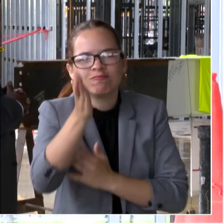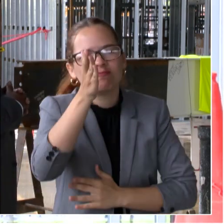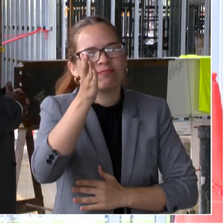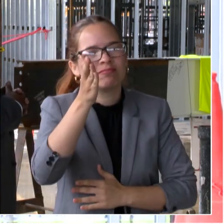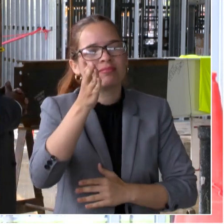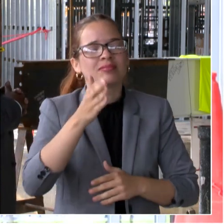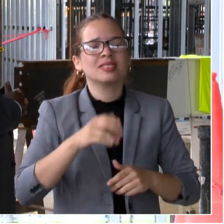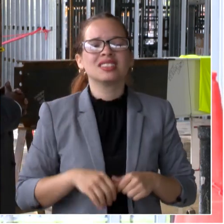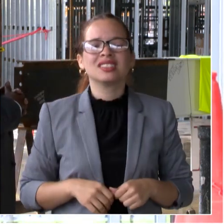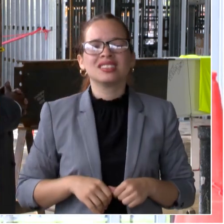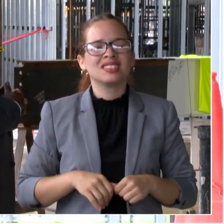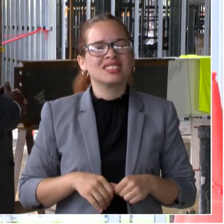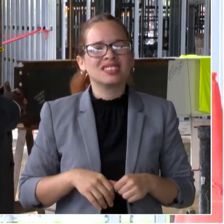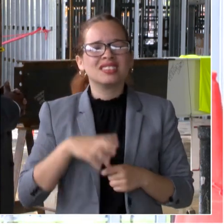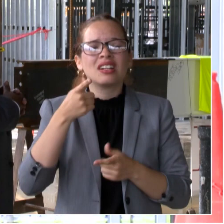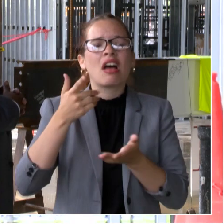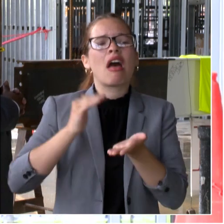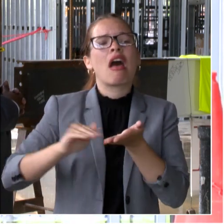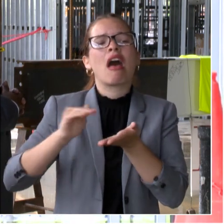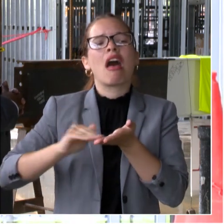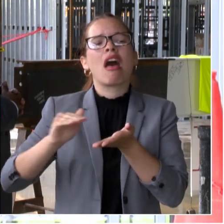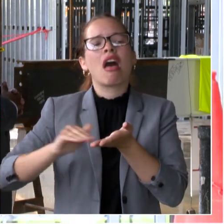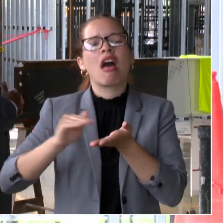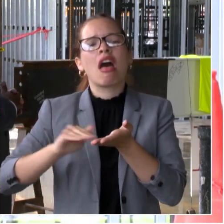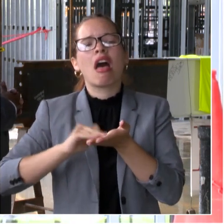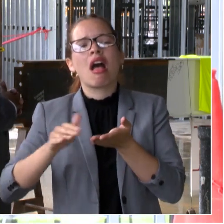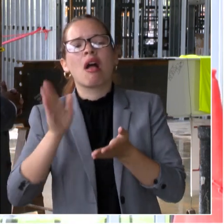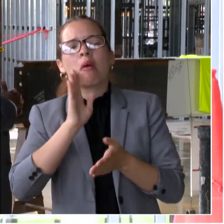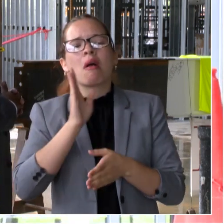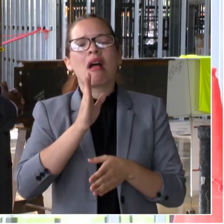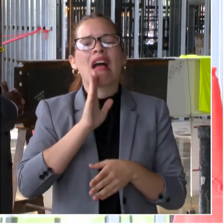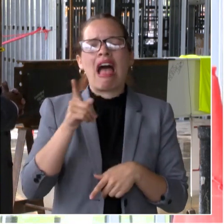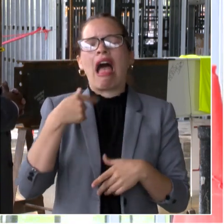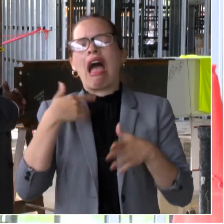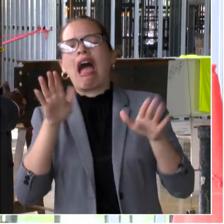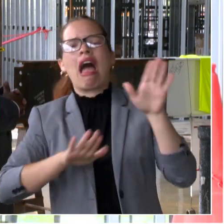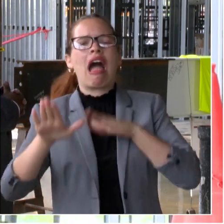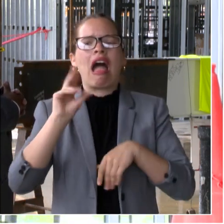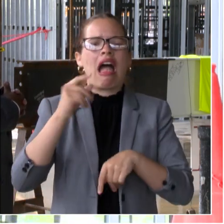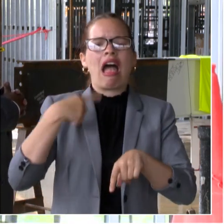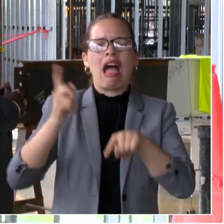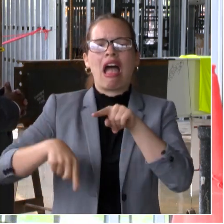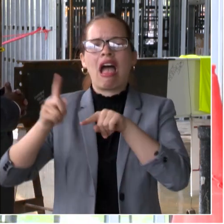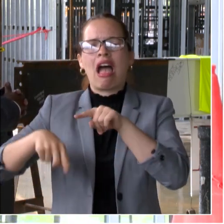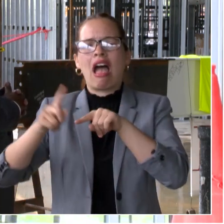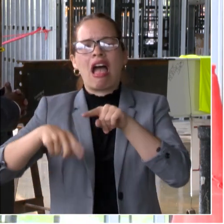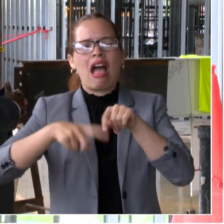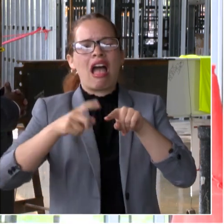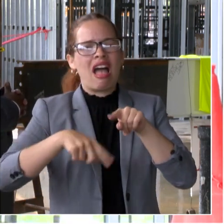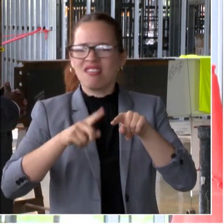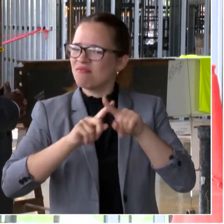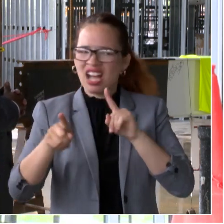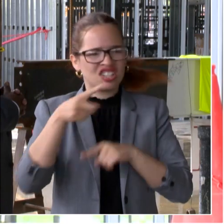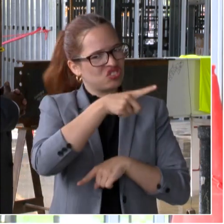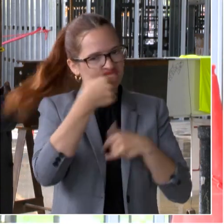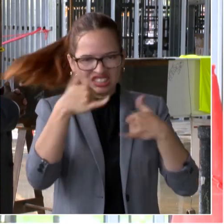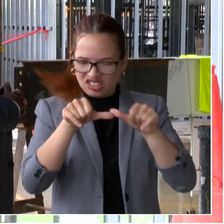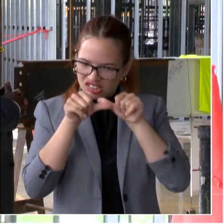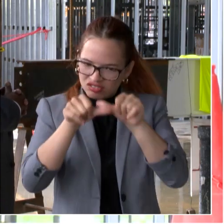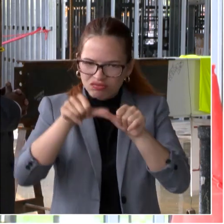But everything rises and falls on leadership. And it's a leadership here in Washington, D.C., where it's simply about getting things